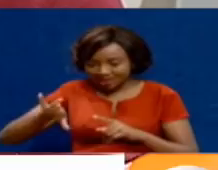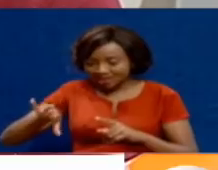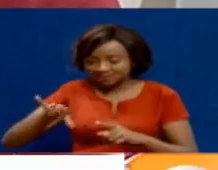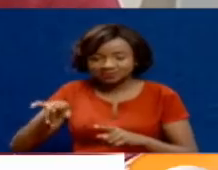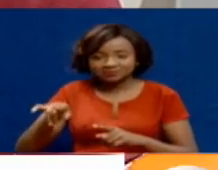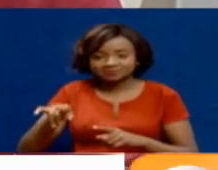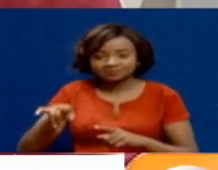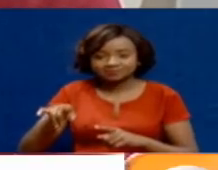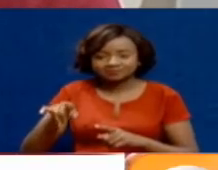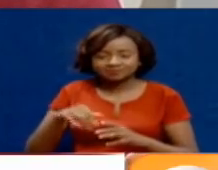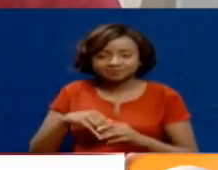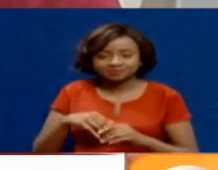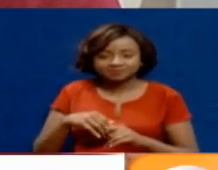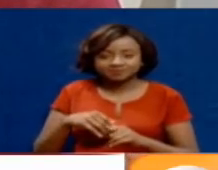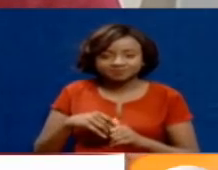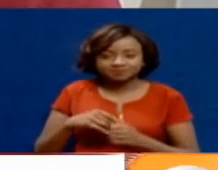say